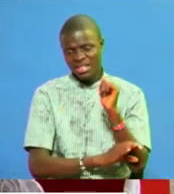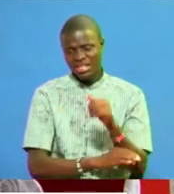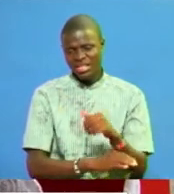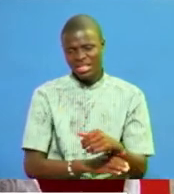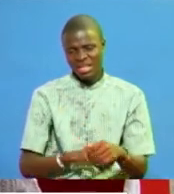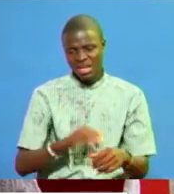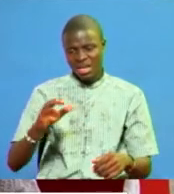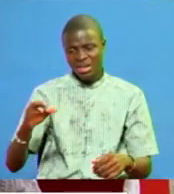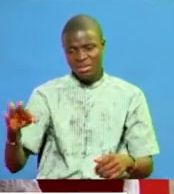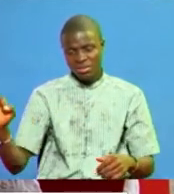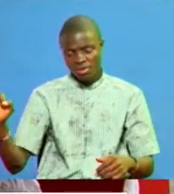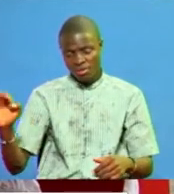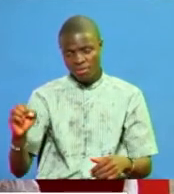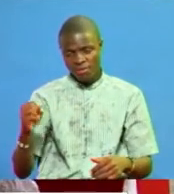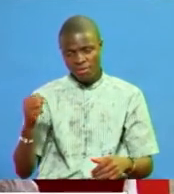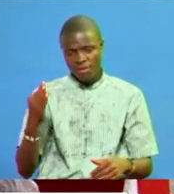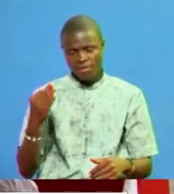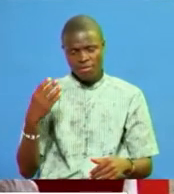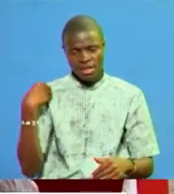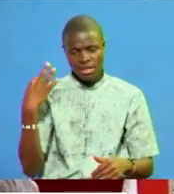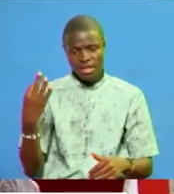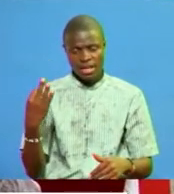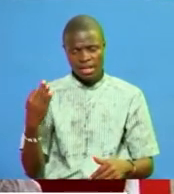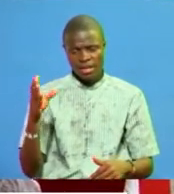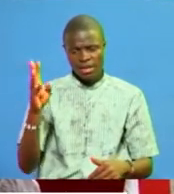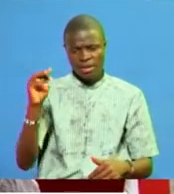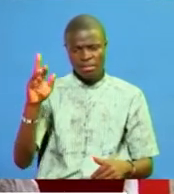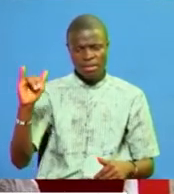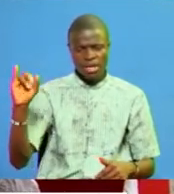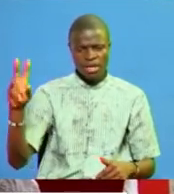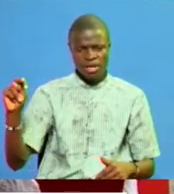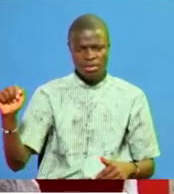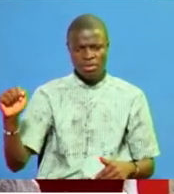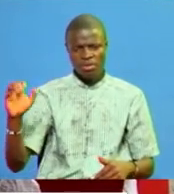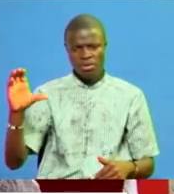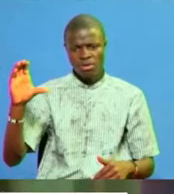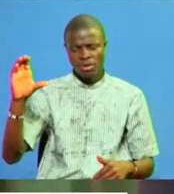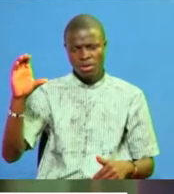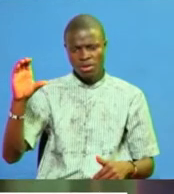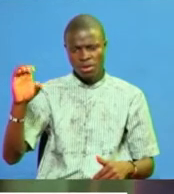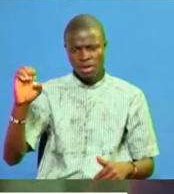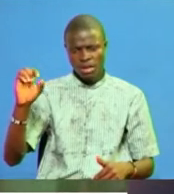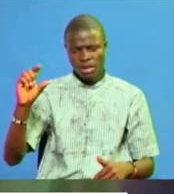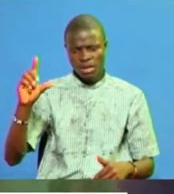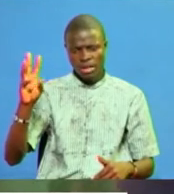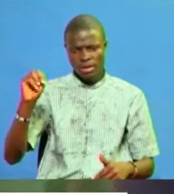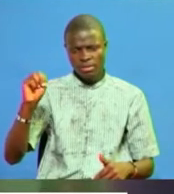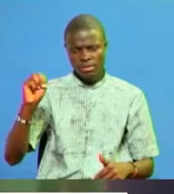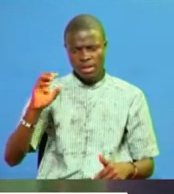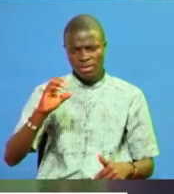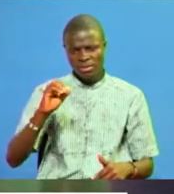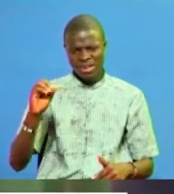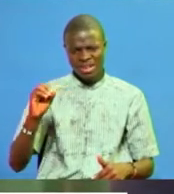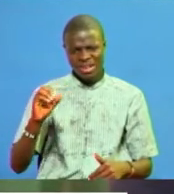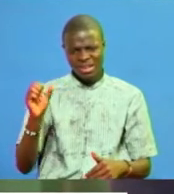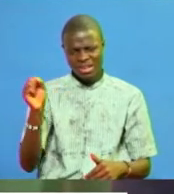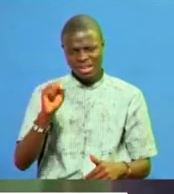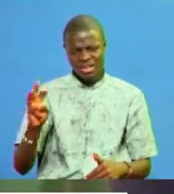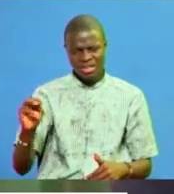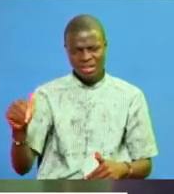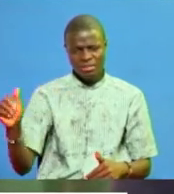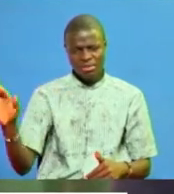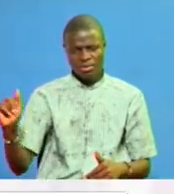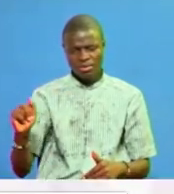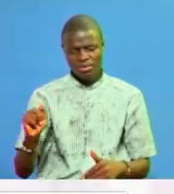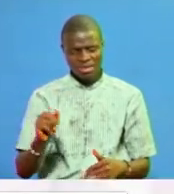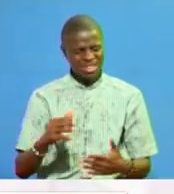counties of Baringo, Turkana, and Elgeyo Marakwet have been worst hit by insecurity due to cases of unending banditry